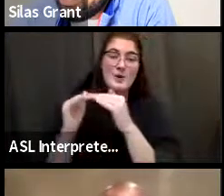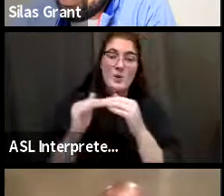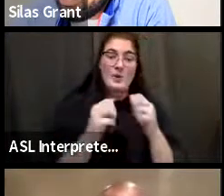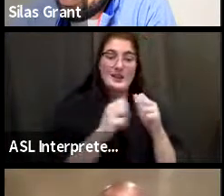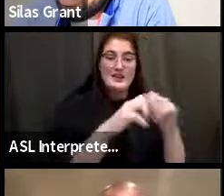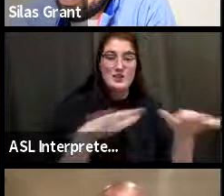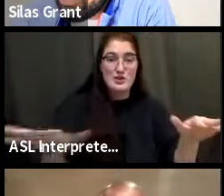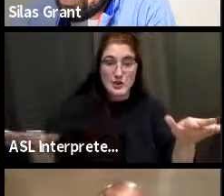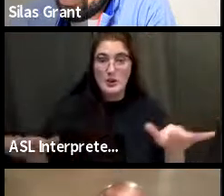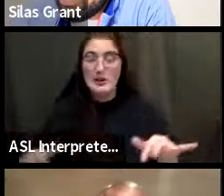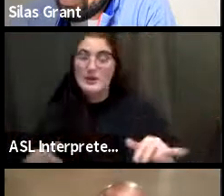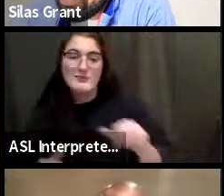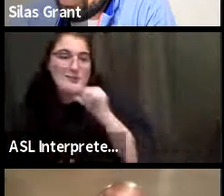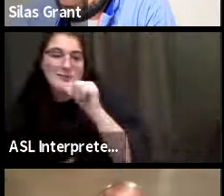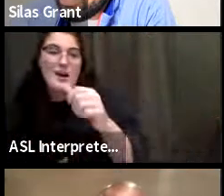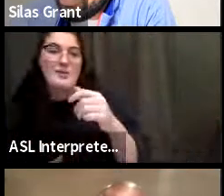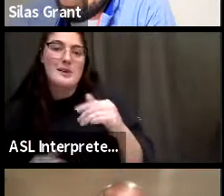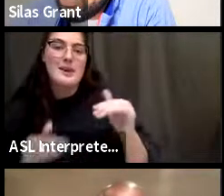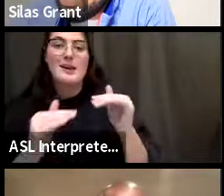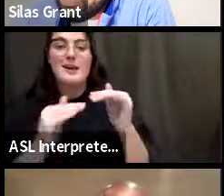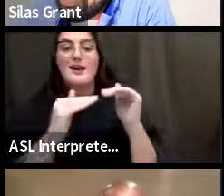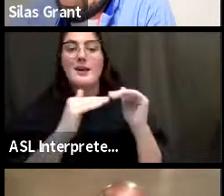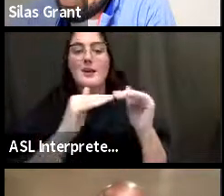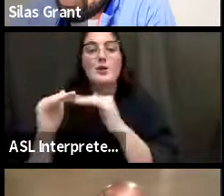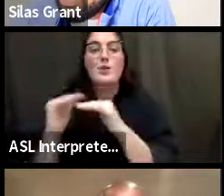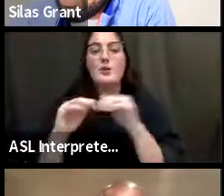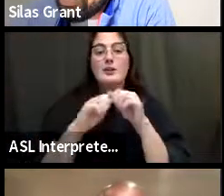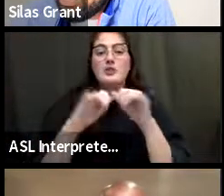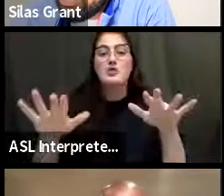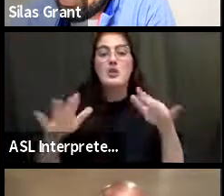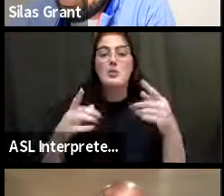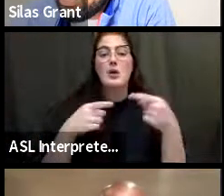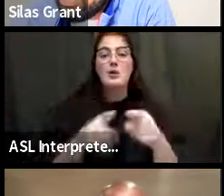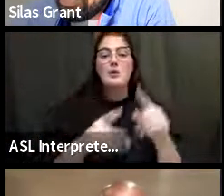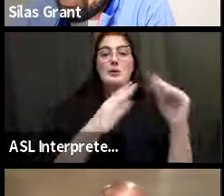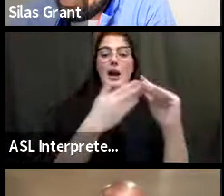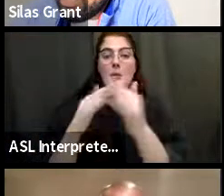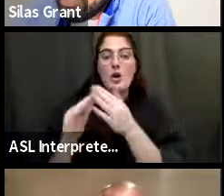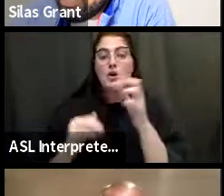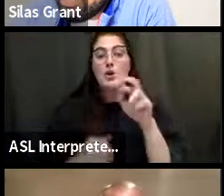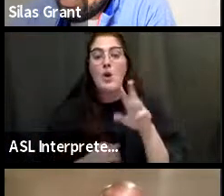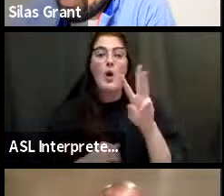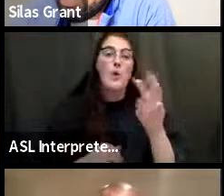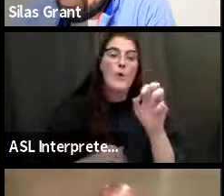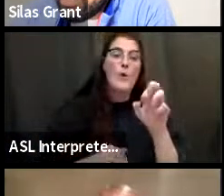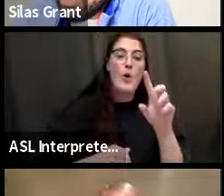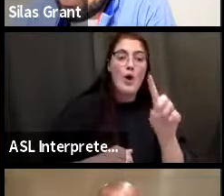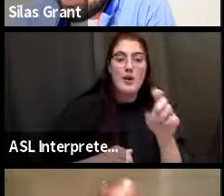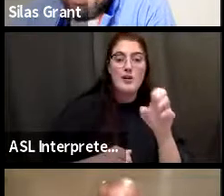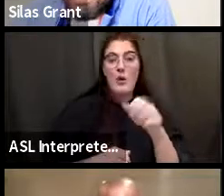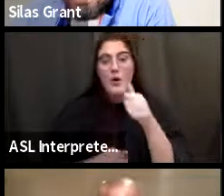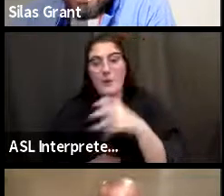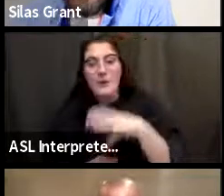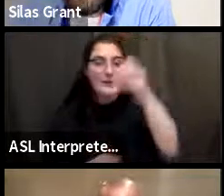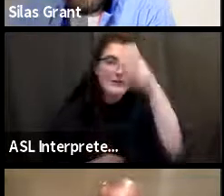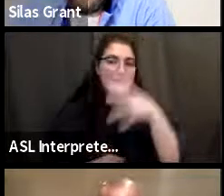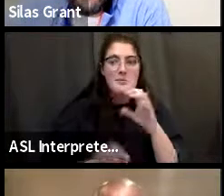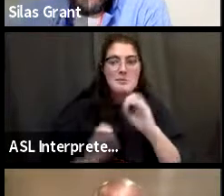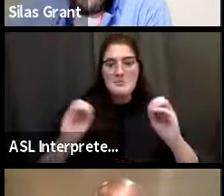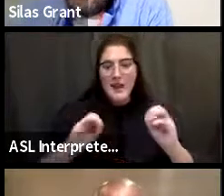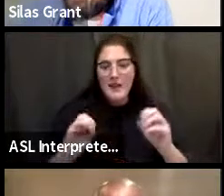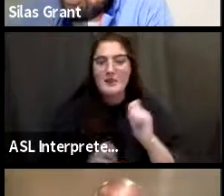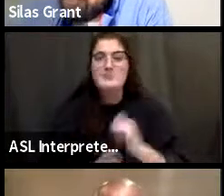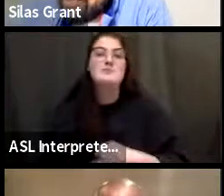It won't be equally distributed among neighborhoods or wards or the sexes. It is